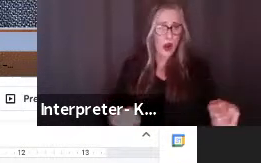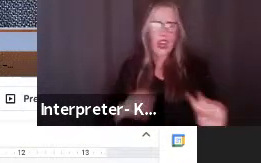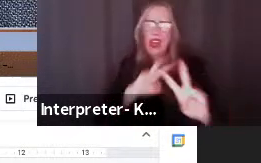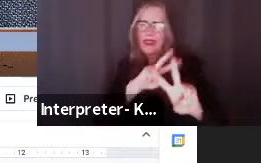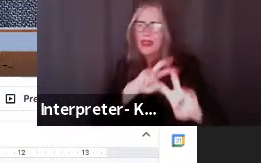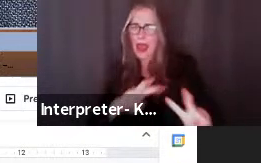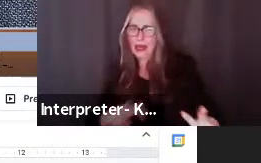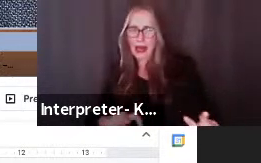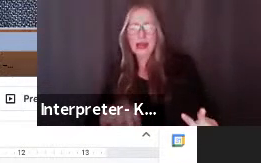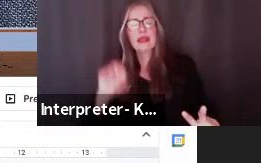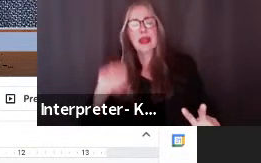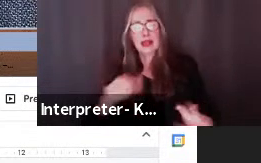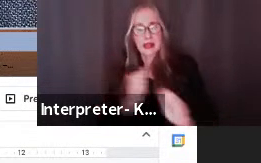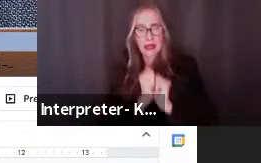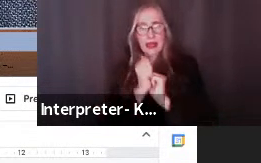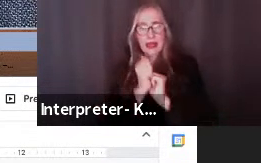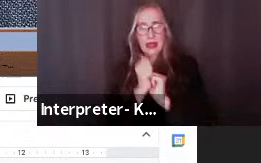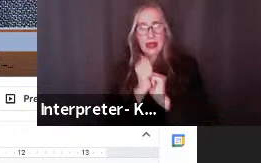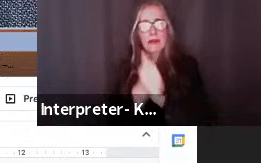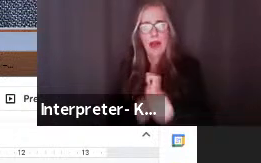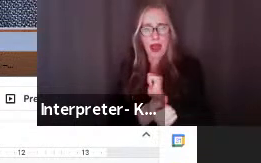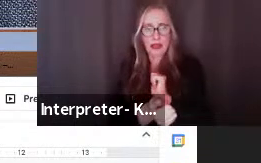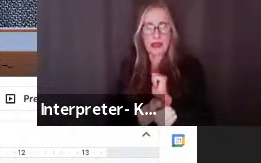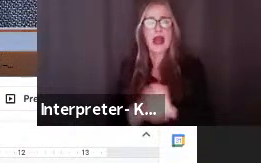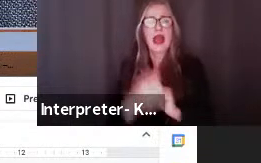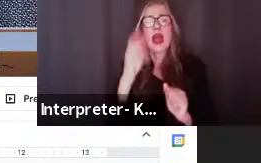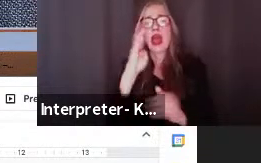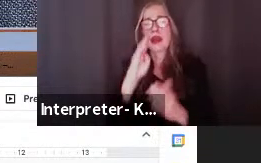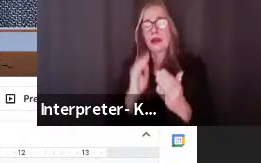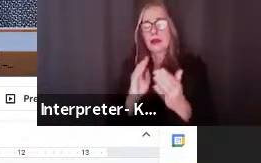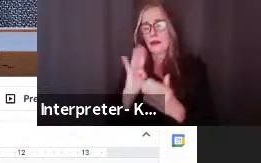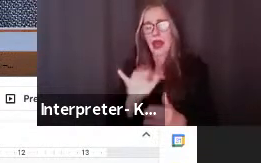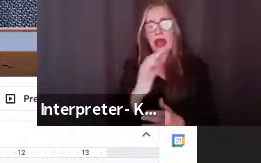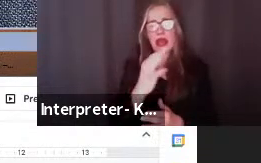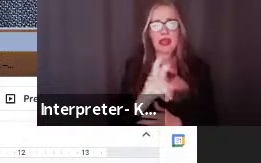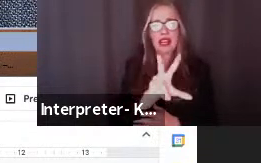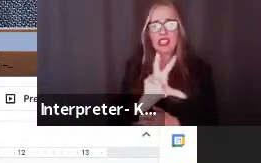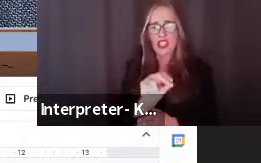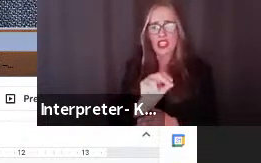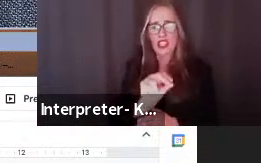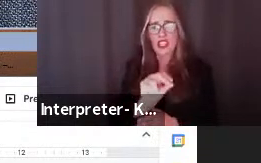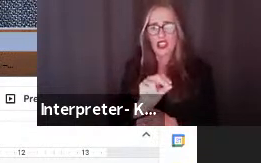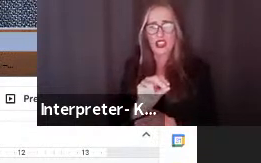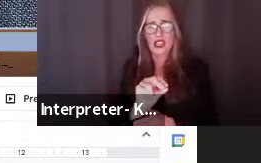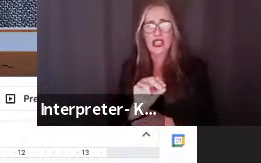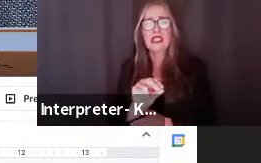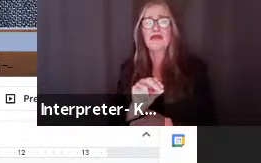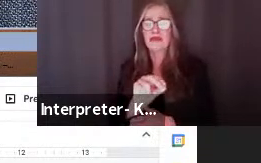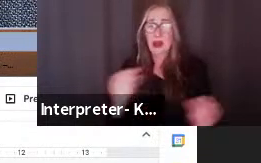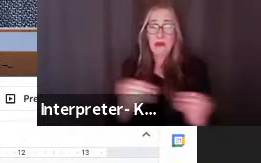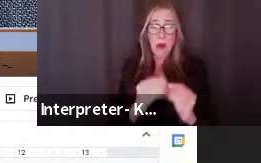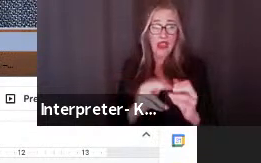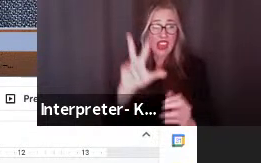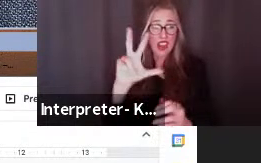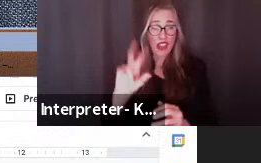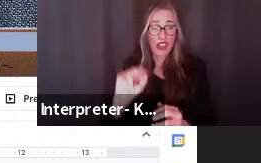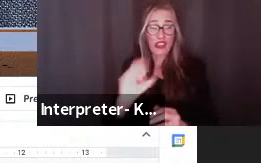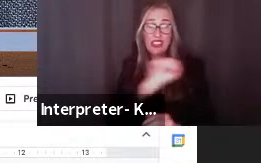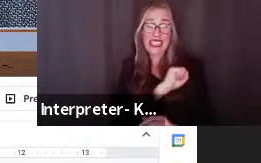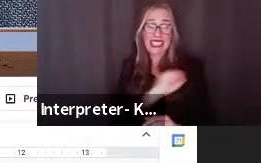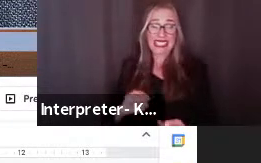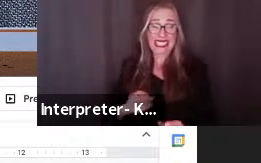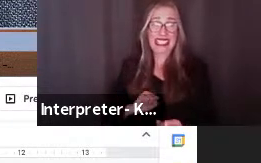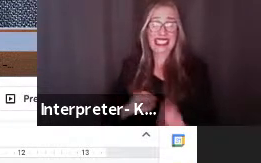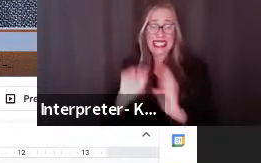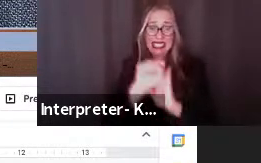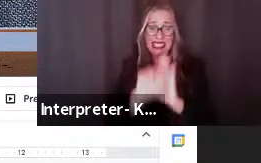and by the 1930s you have 30 state legislatures with these formal eugenics laws for sterilization institutionalization the summative goal is is